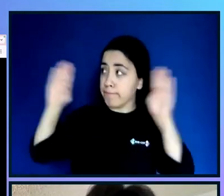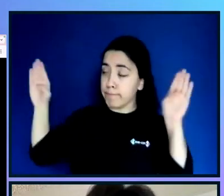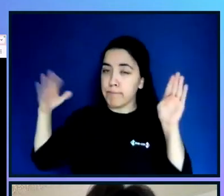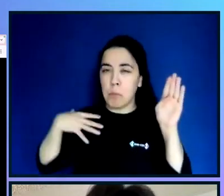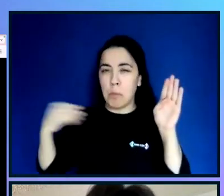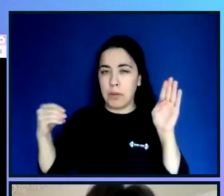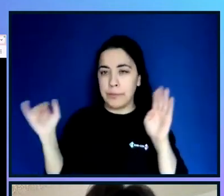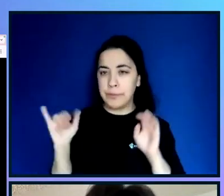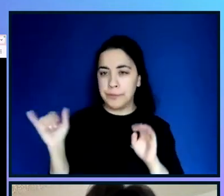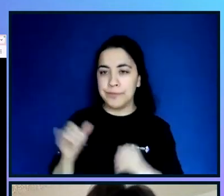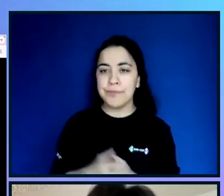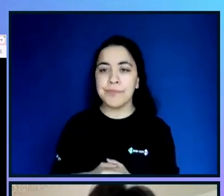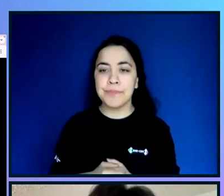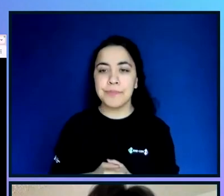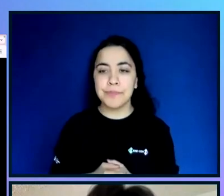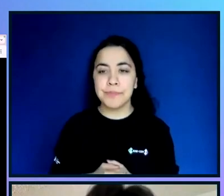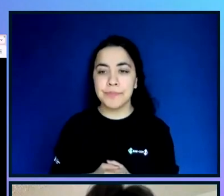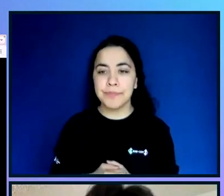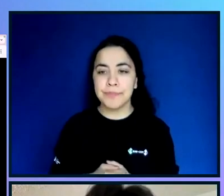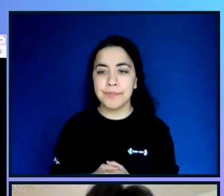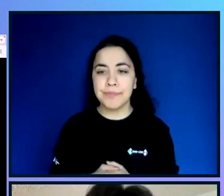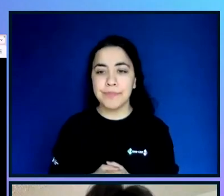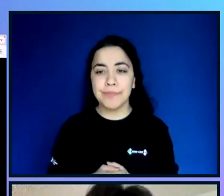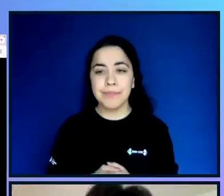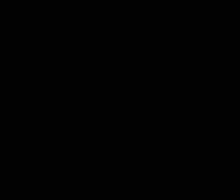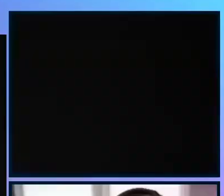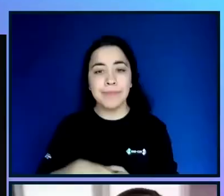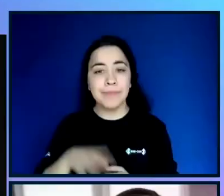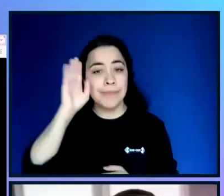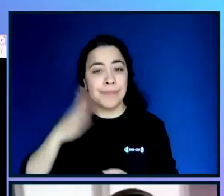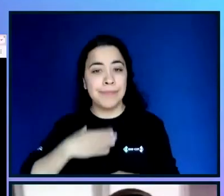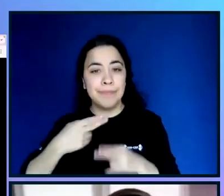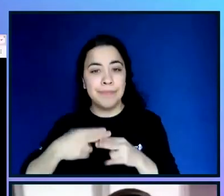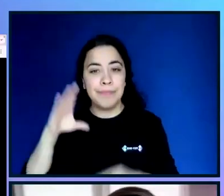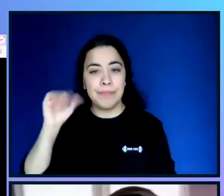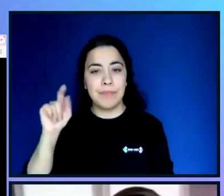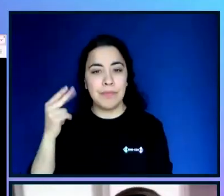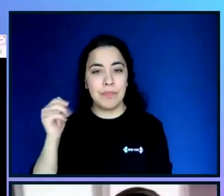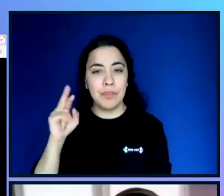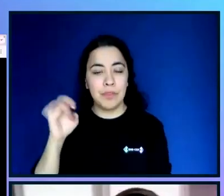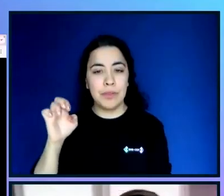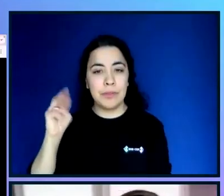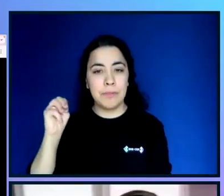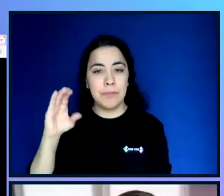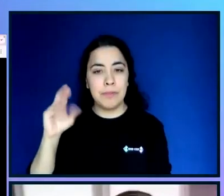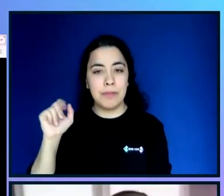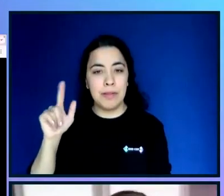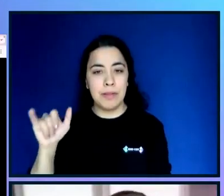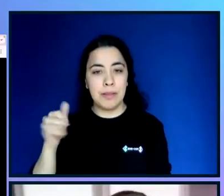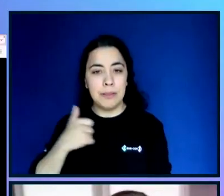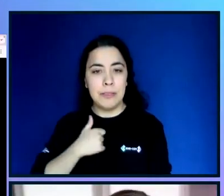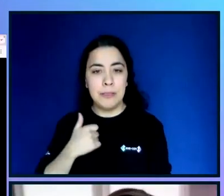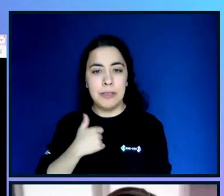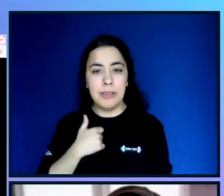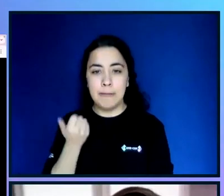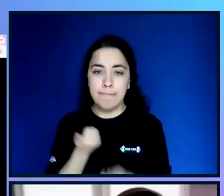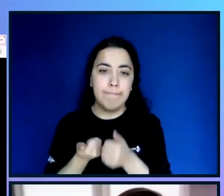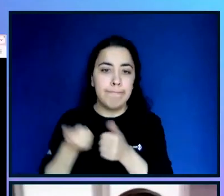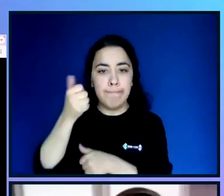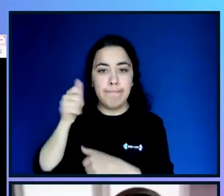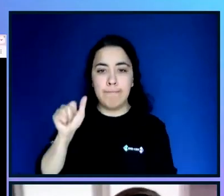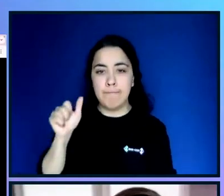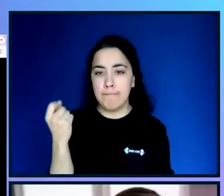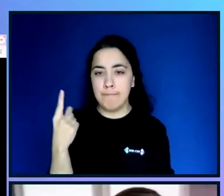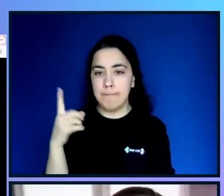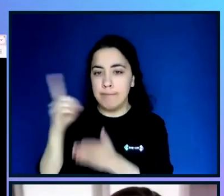Hi, I'm Catharine McNally, the Senior Program Manager for Accessibility on Design Operations. I'm a